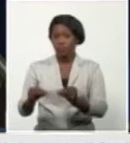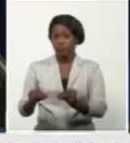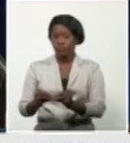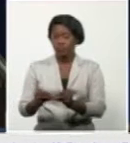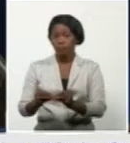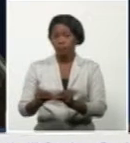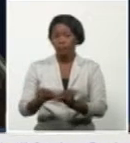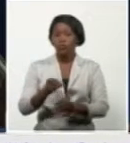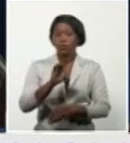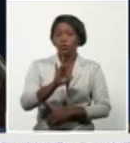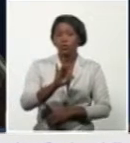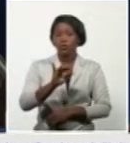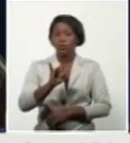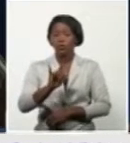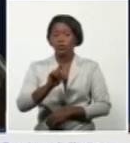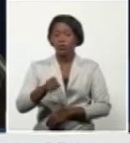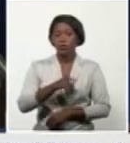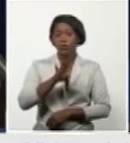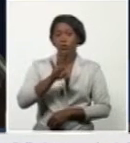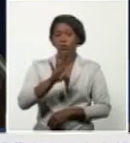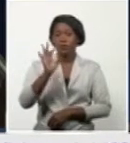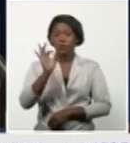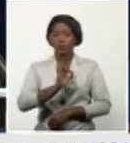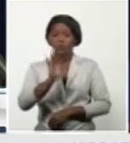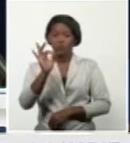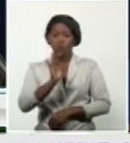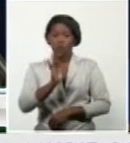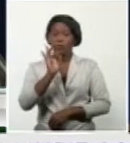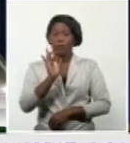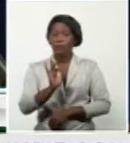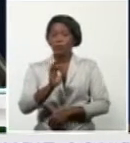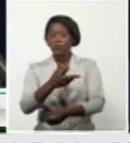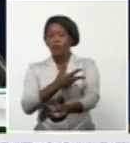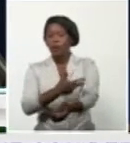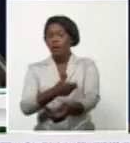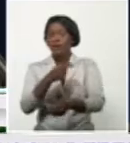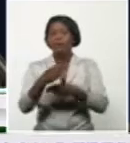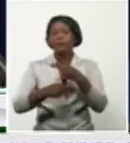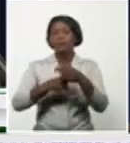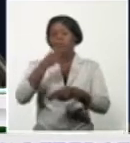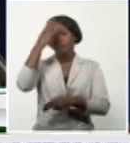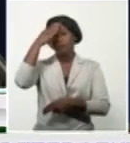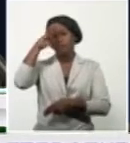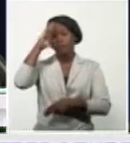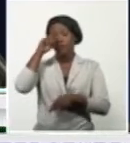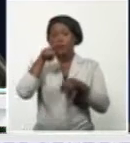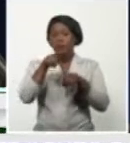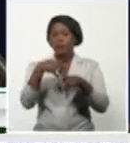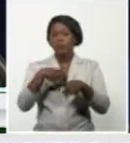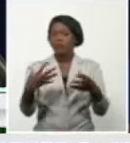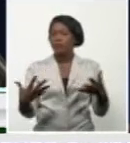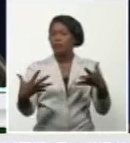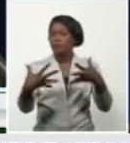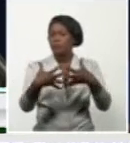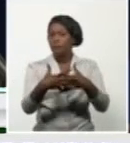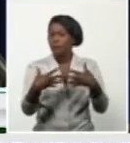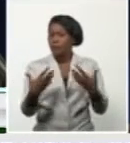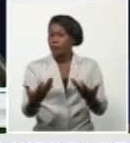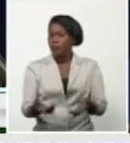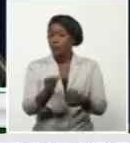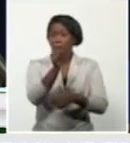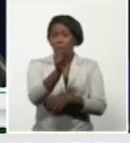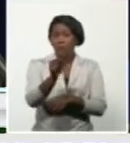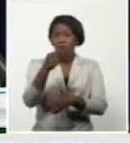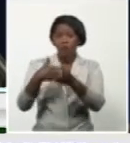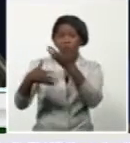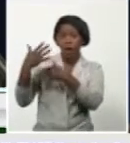overall total, 89.4% of all people diagnosed in our country, the source of the infection